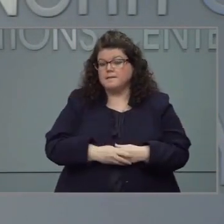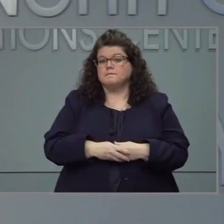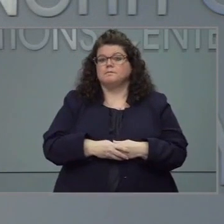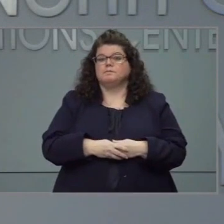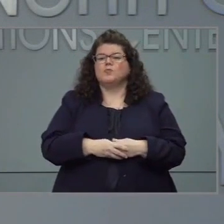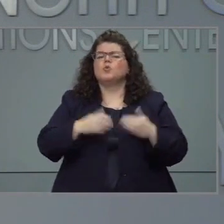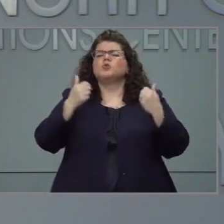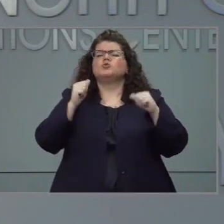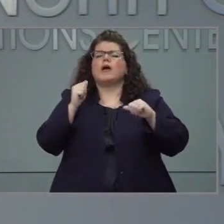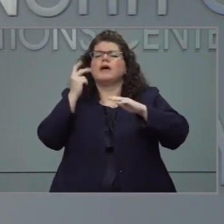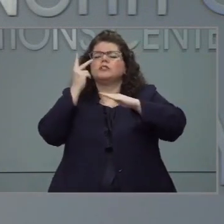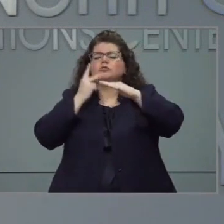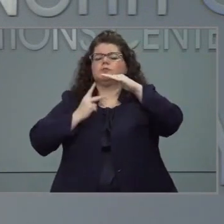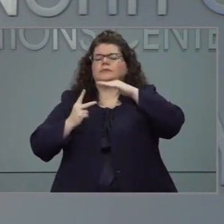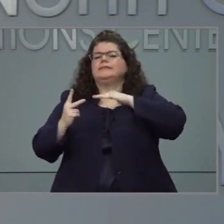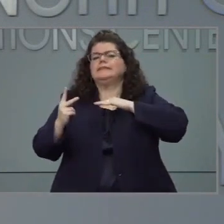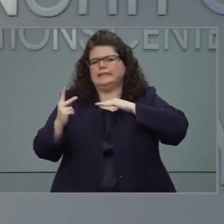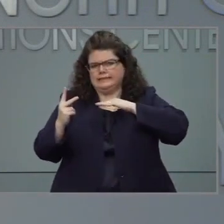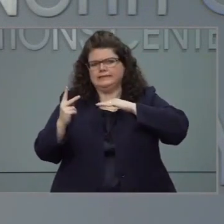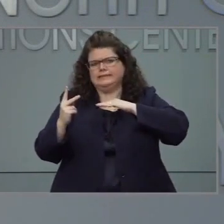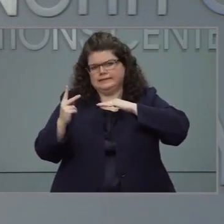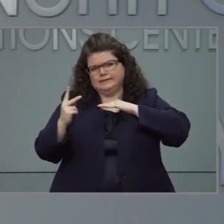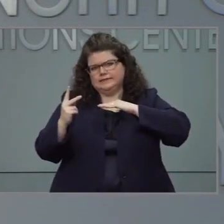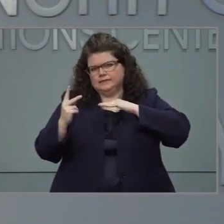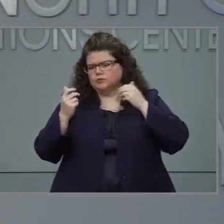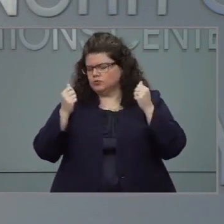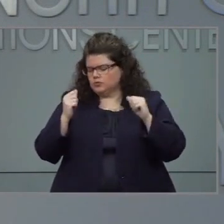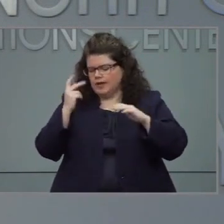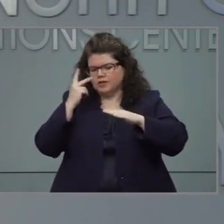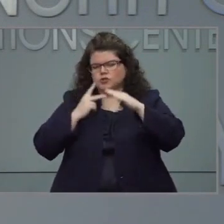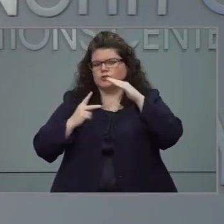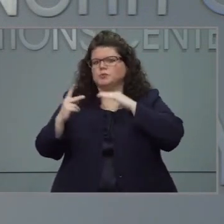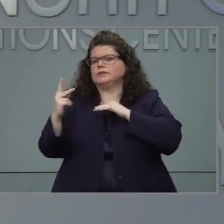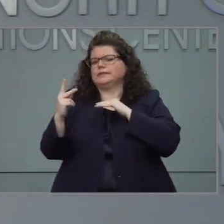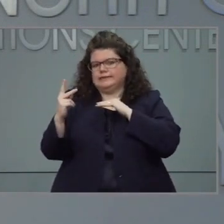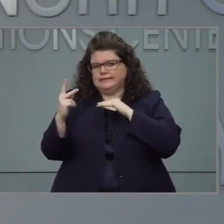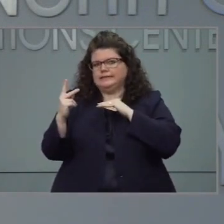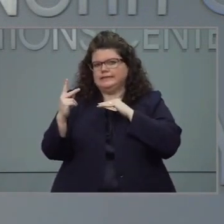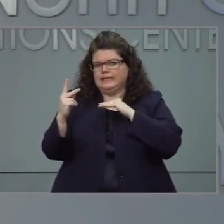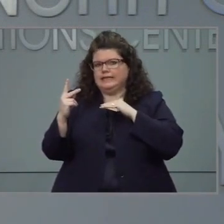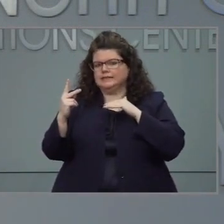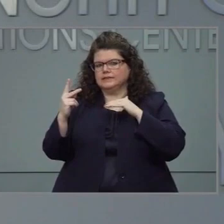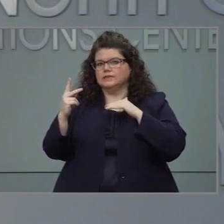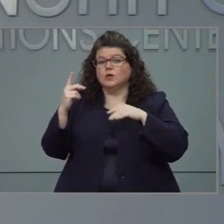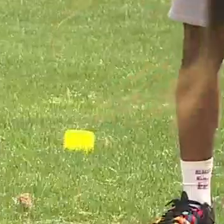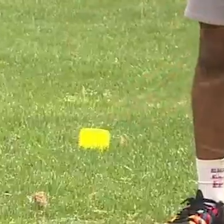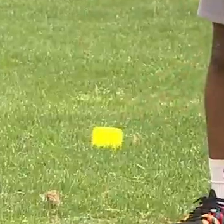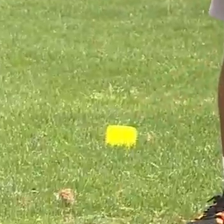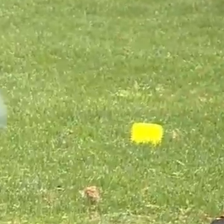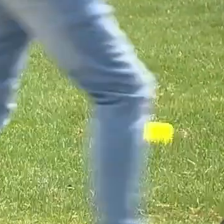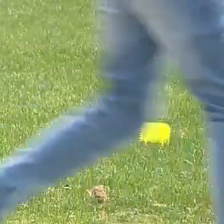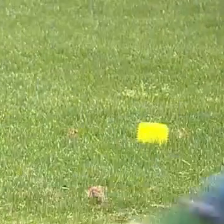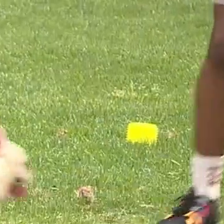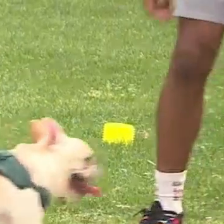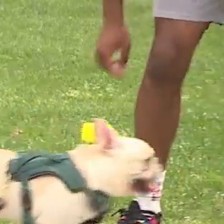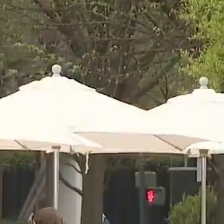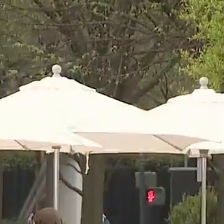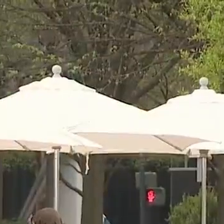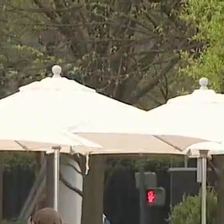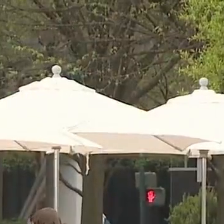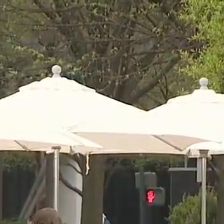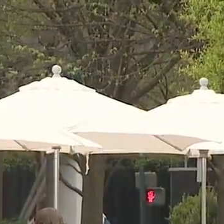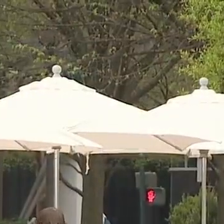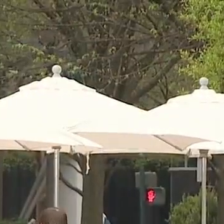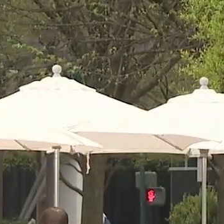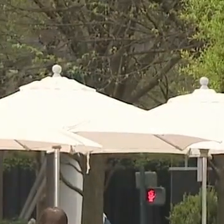a prediction of where we think we're going to be leading up to July 4th. From the dog parks to